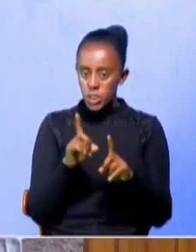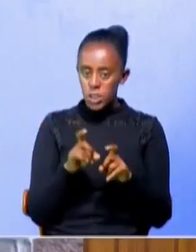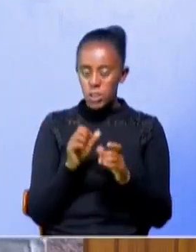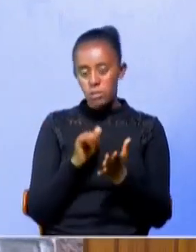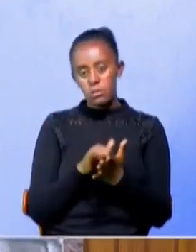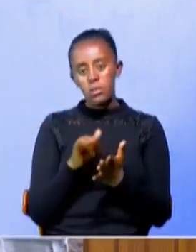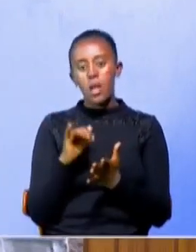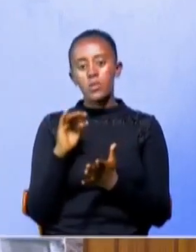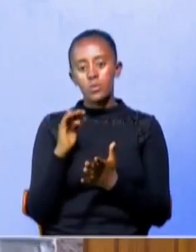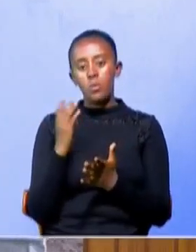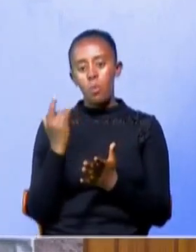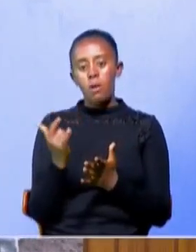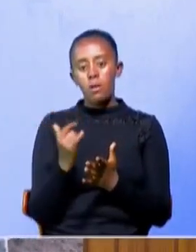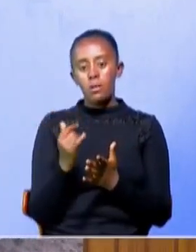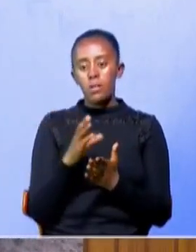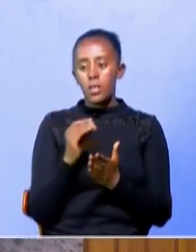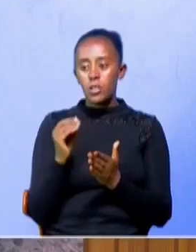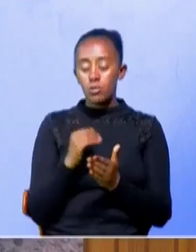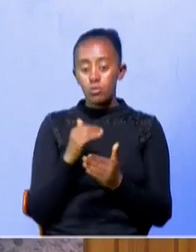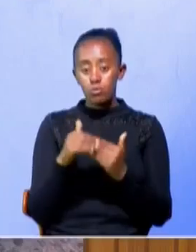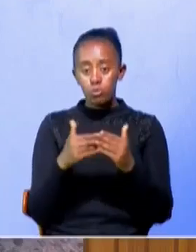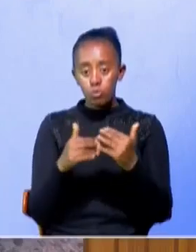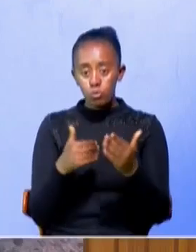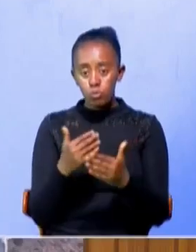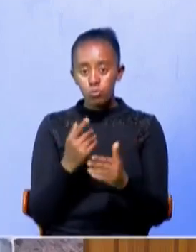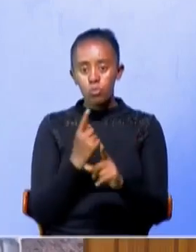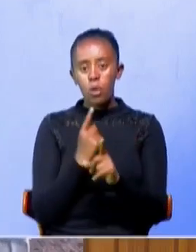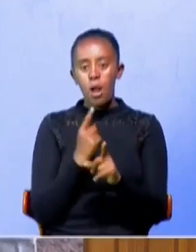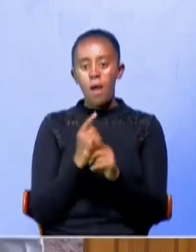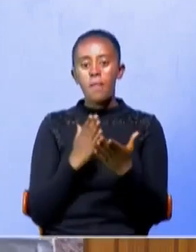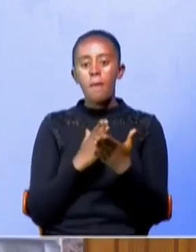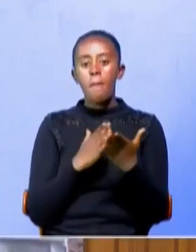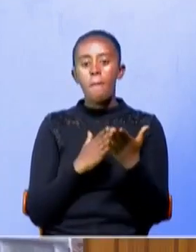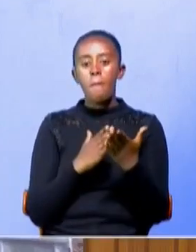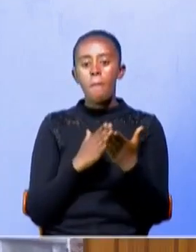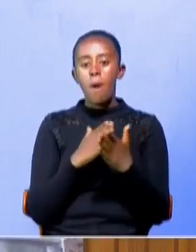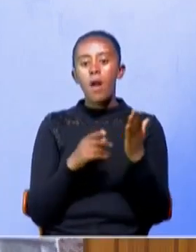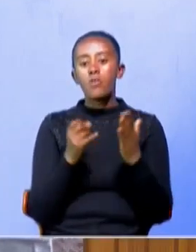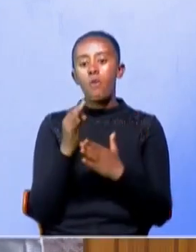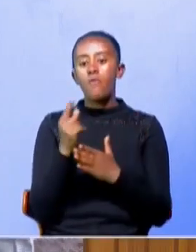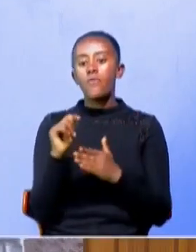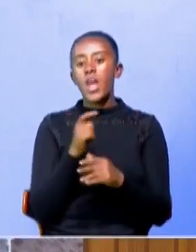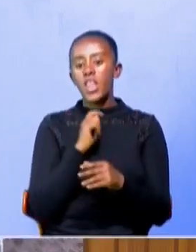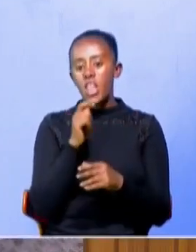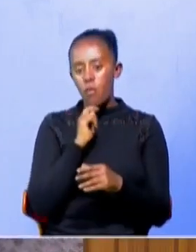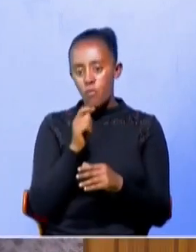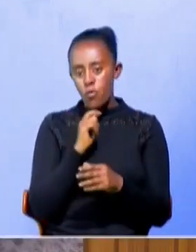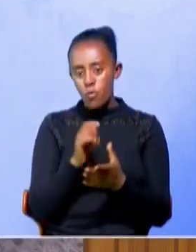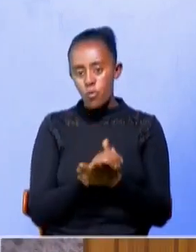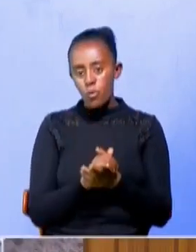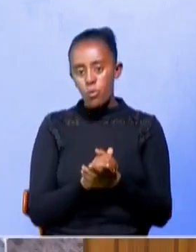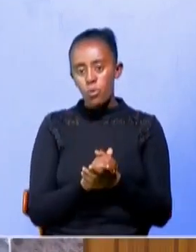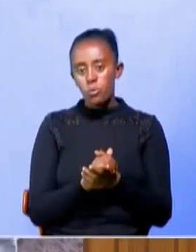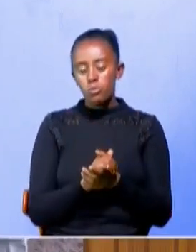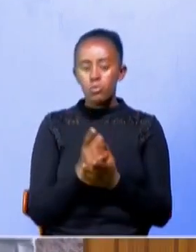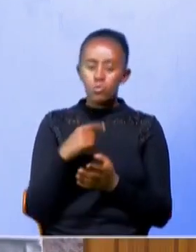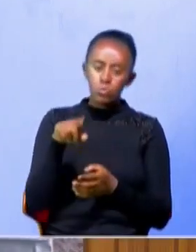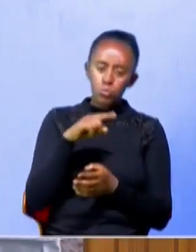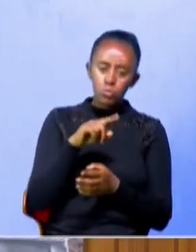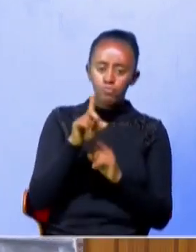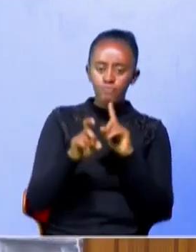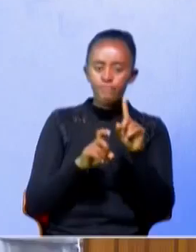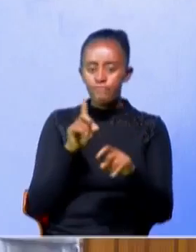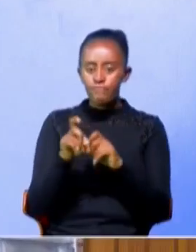why. And then you go to the right part of the interview. While you are asking these questions,